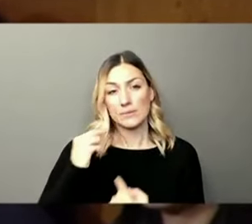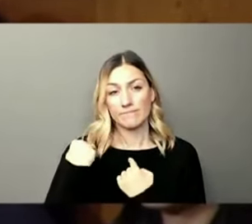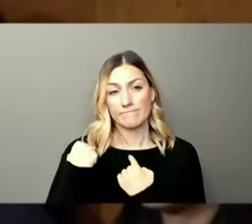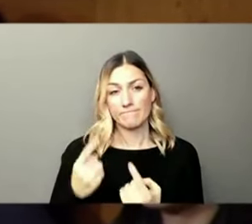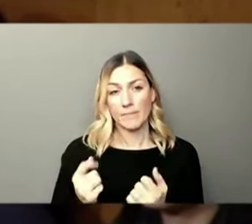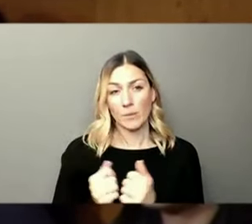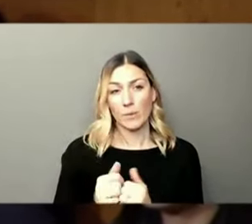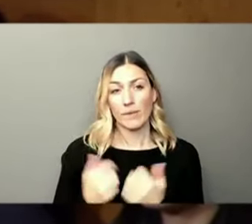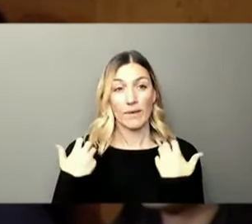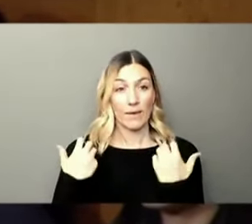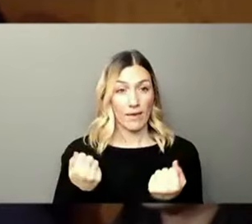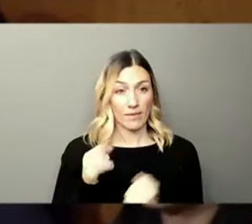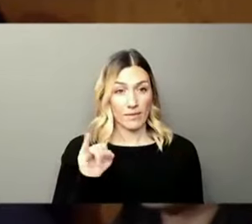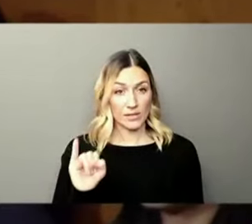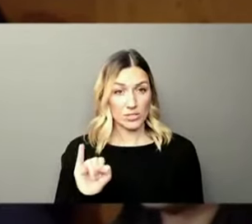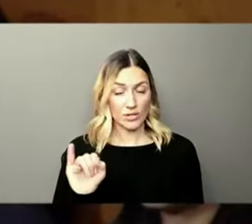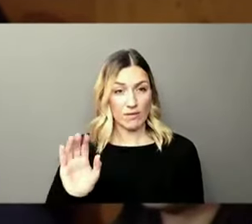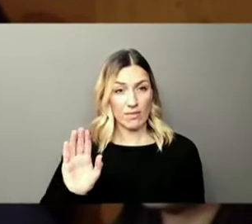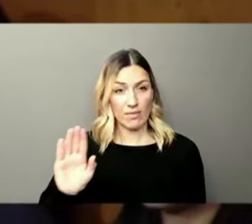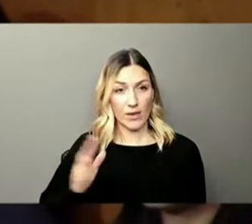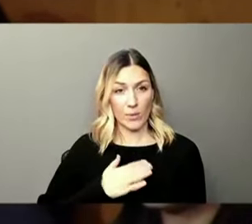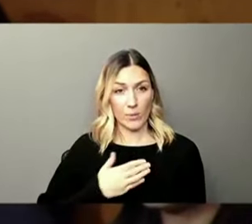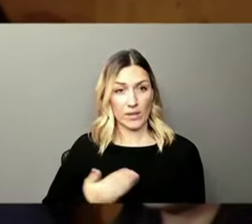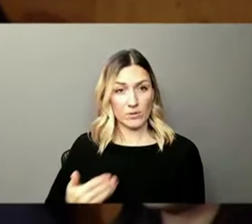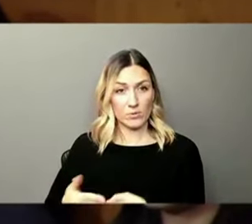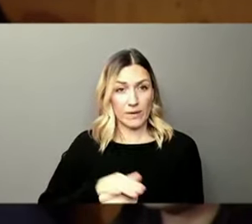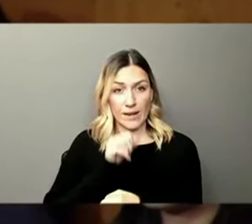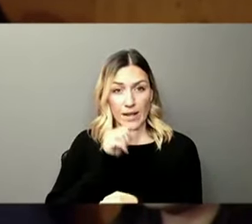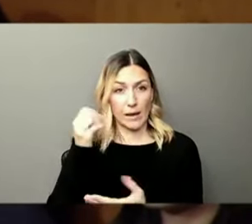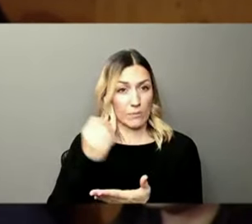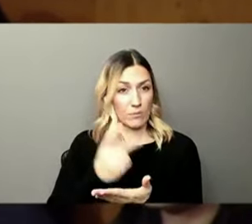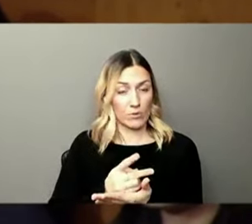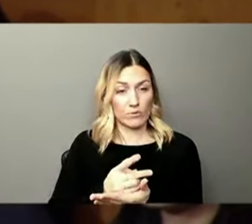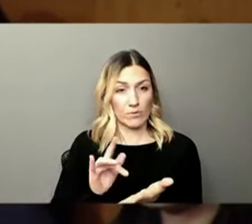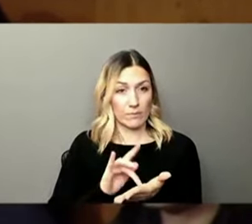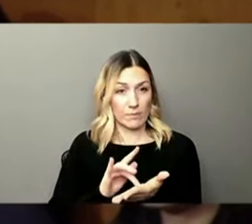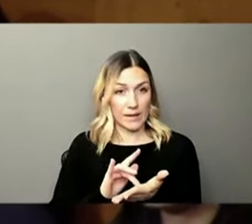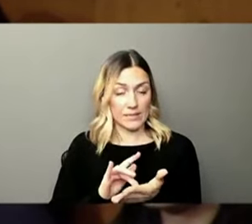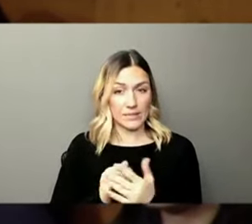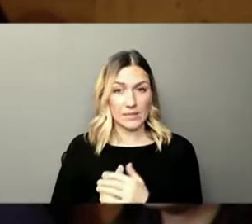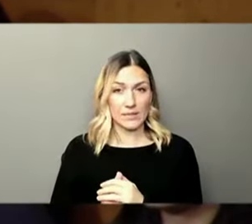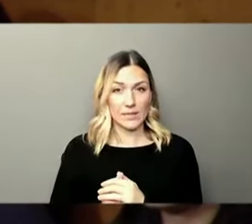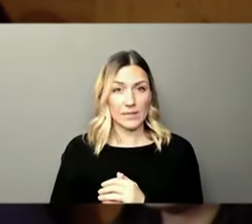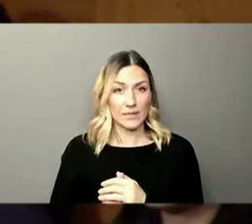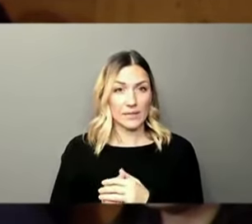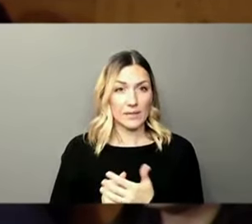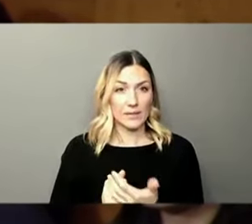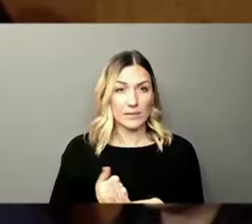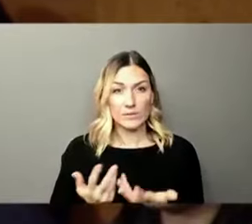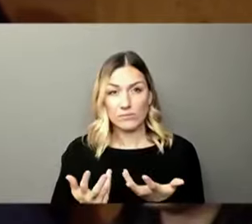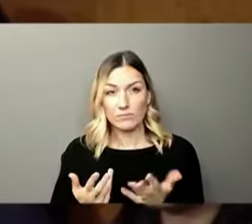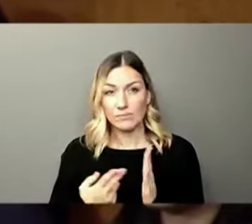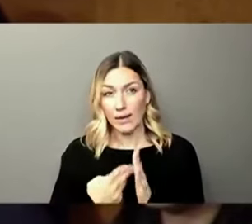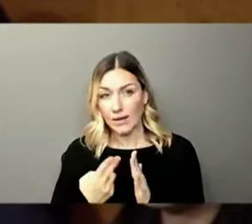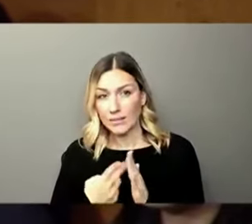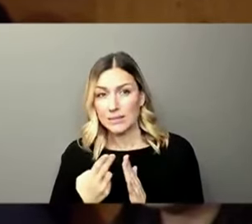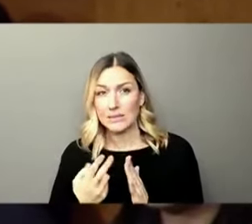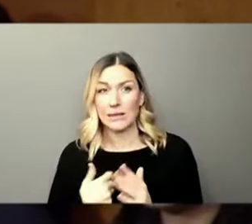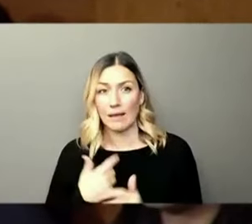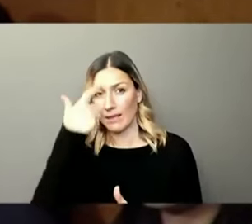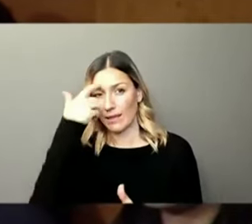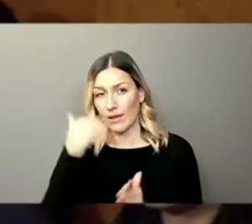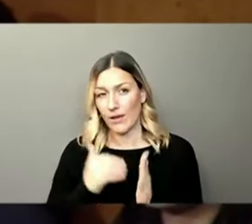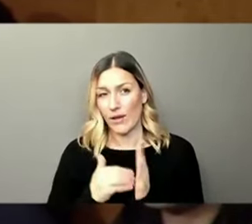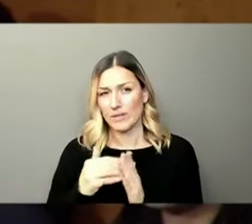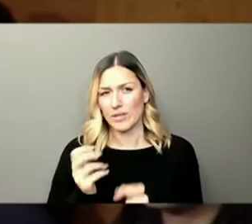insurance and their willingness to cover non-approved drugs. And, I mean, I'll be honest, I think a lot of times it's hard for people